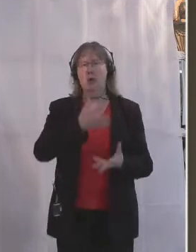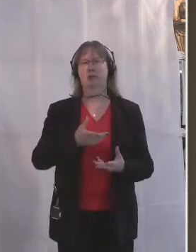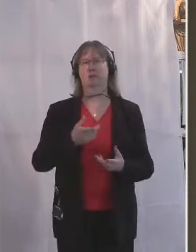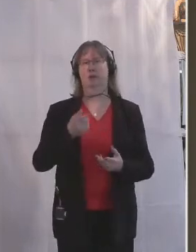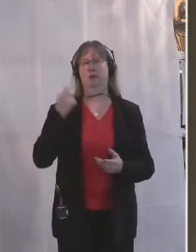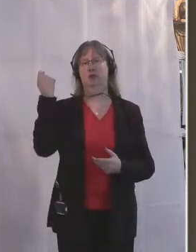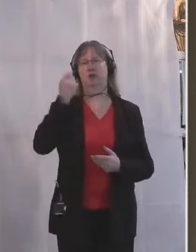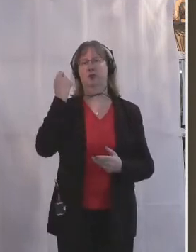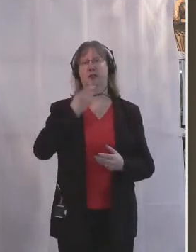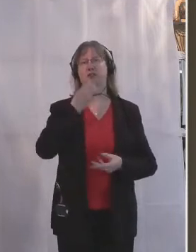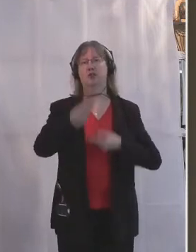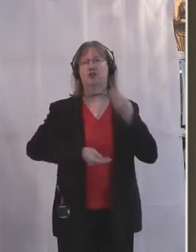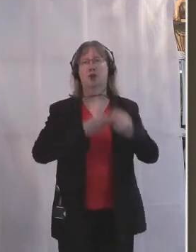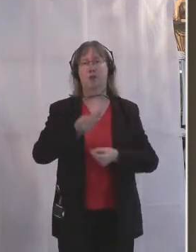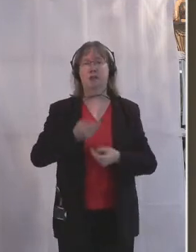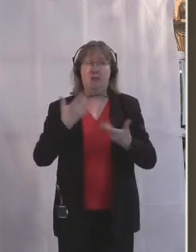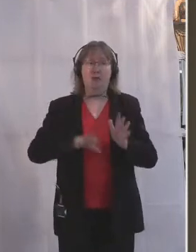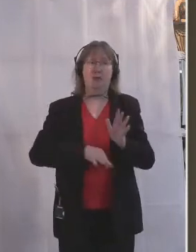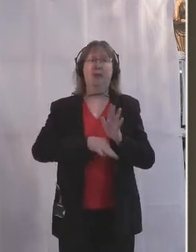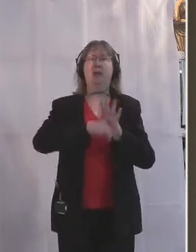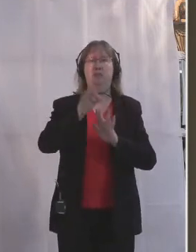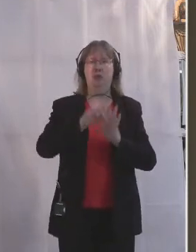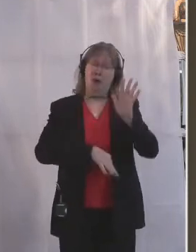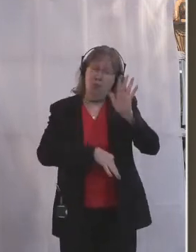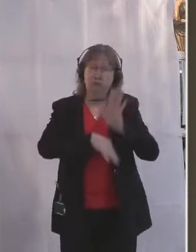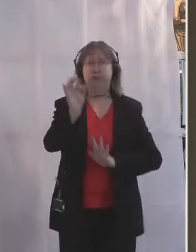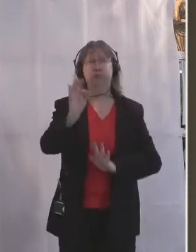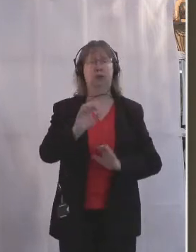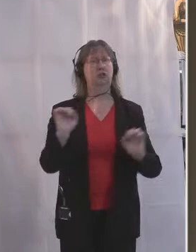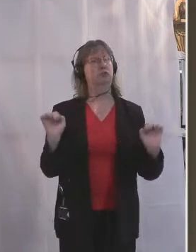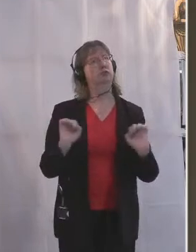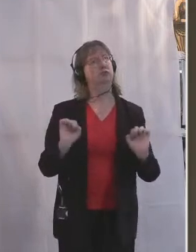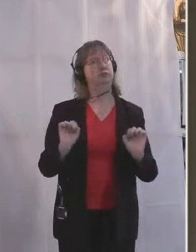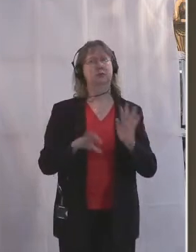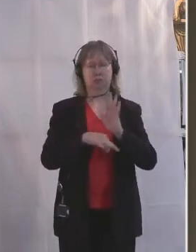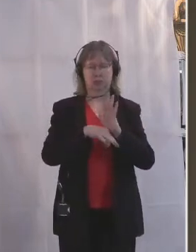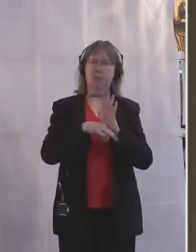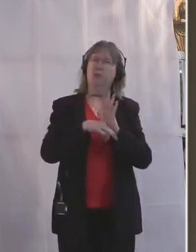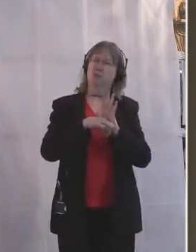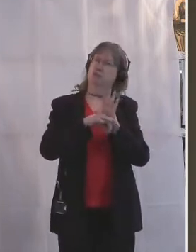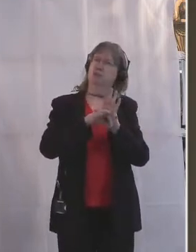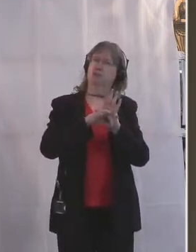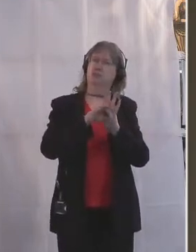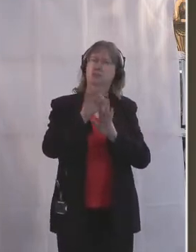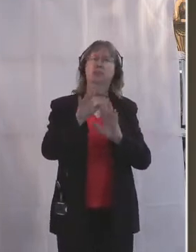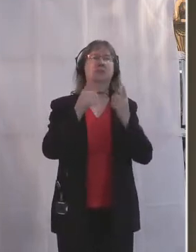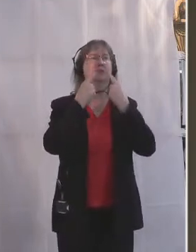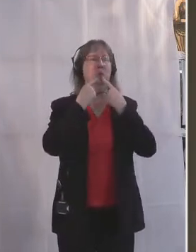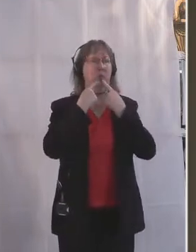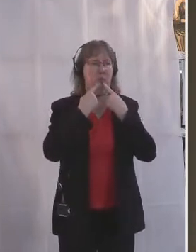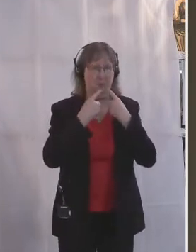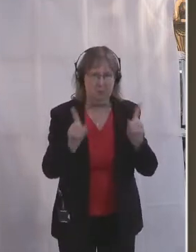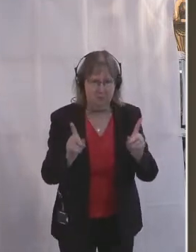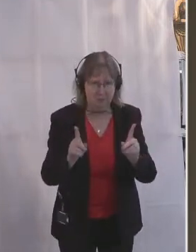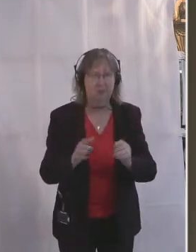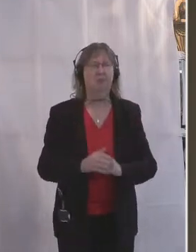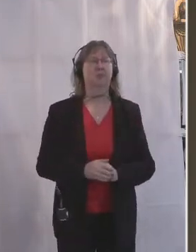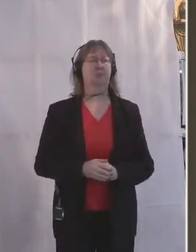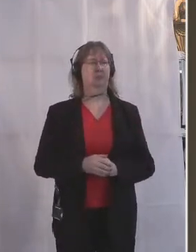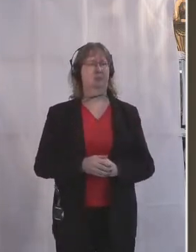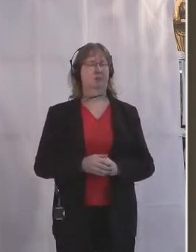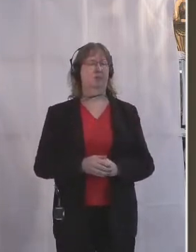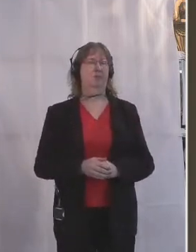the improvements we've made so far are making a difference. So that's the announcement of the winners, and what I'd like to do